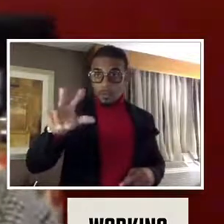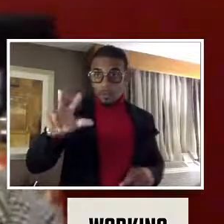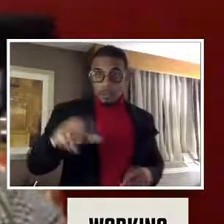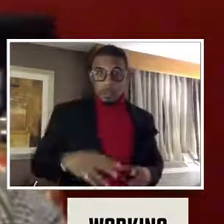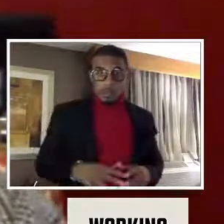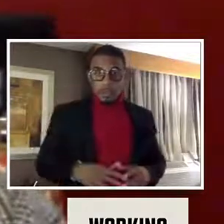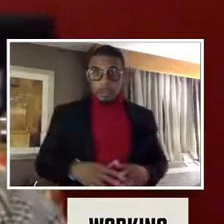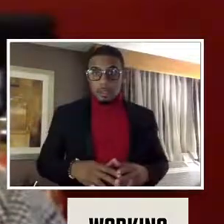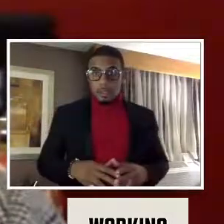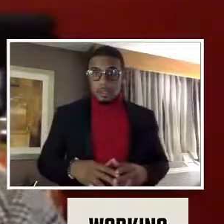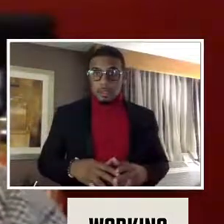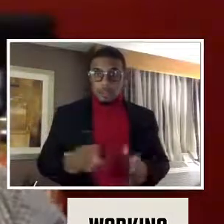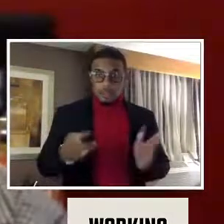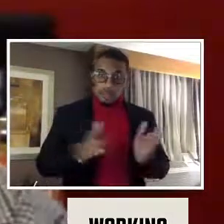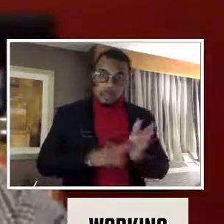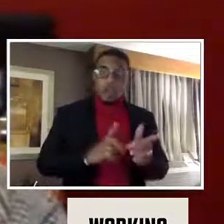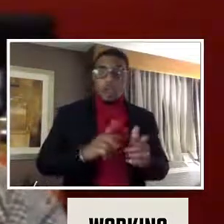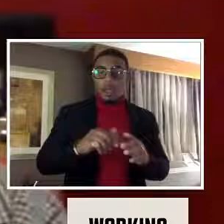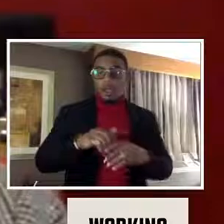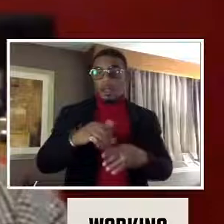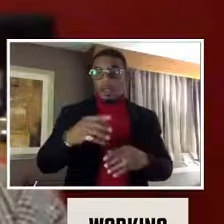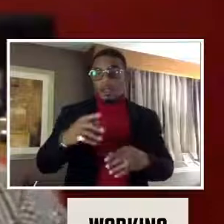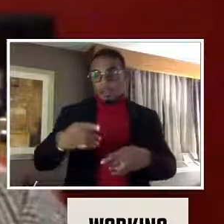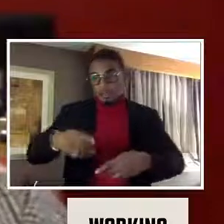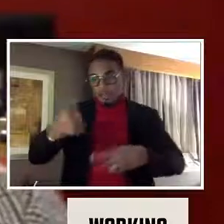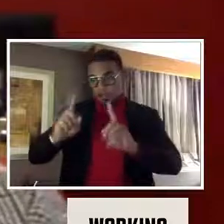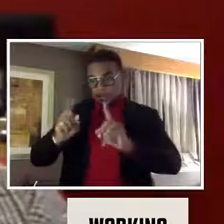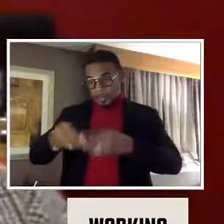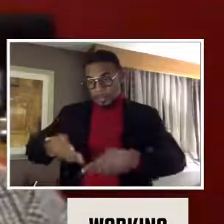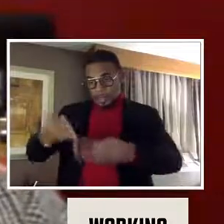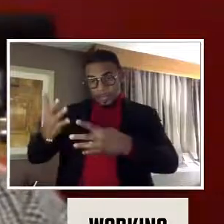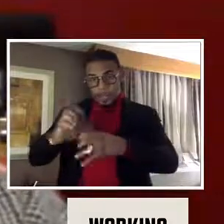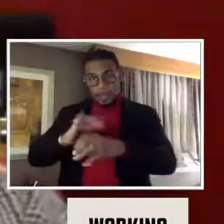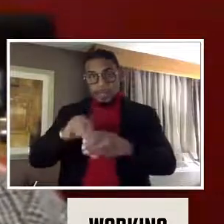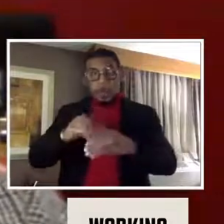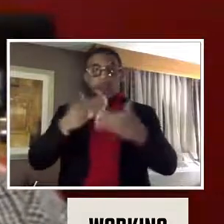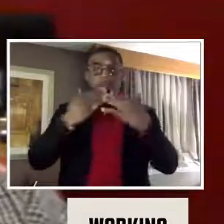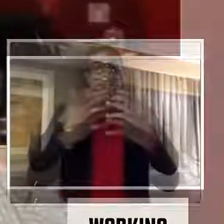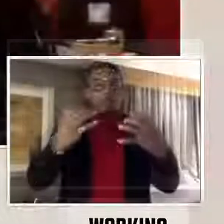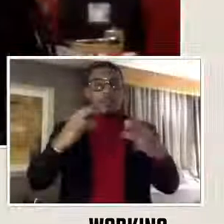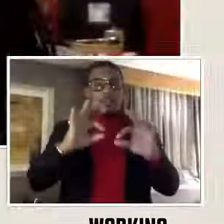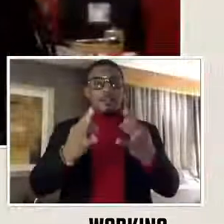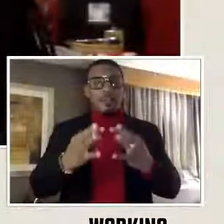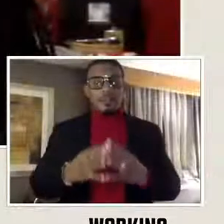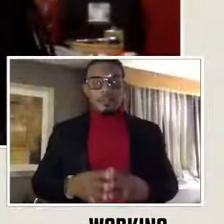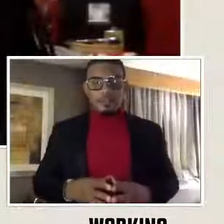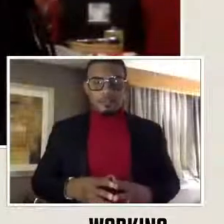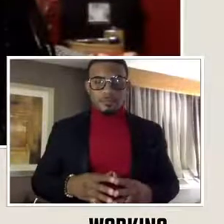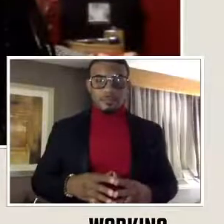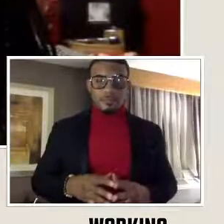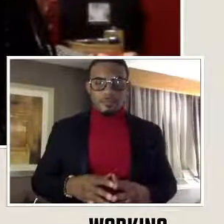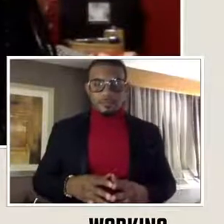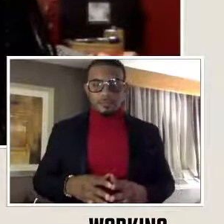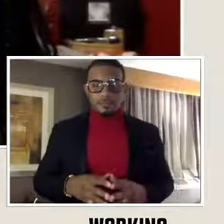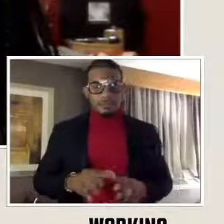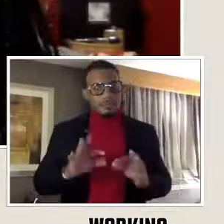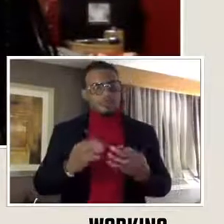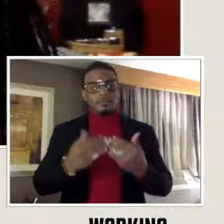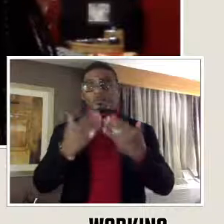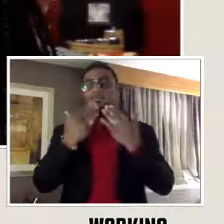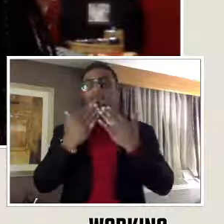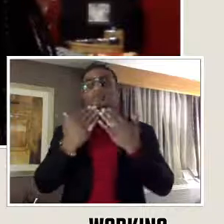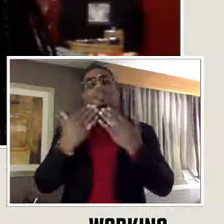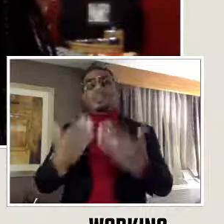30403 to sign up in the chat to get involved. Thank you so much, family. Family,